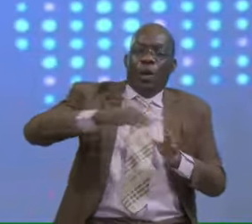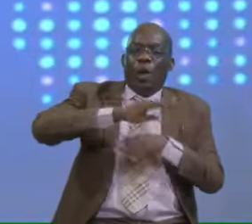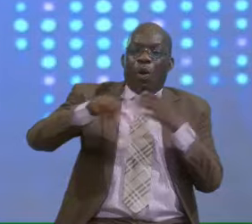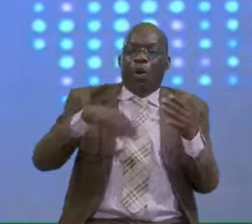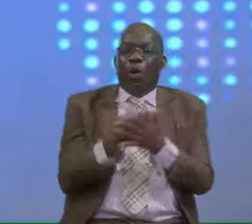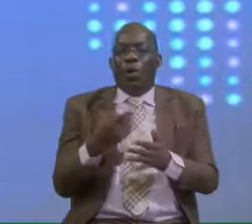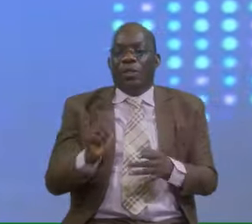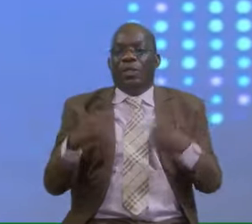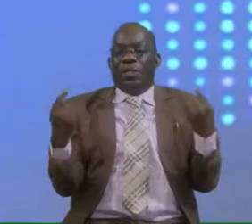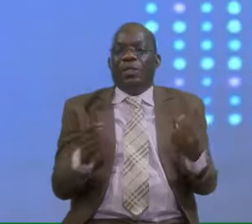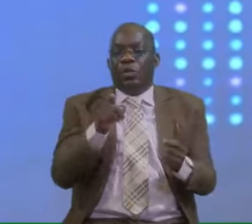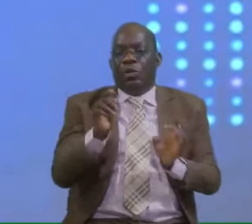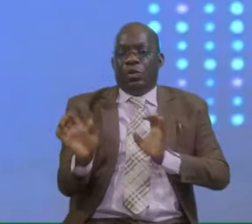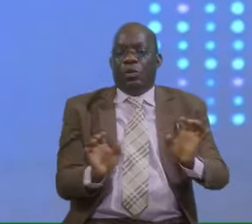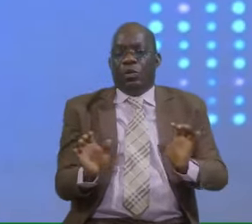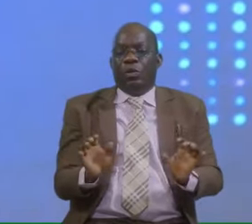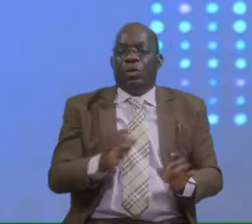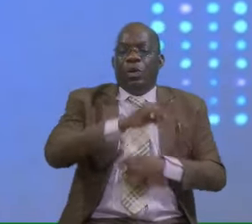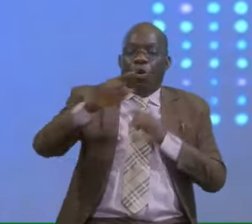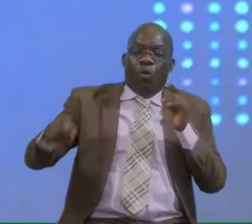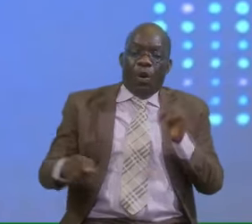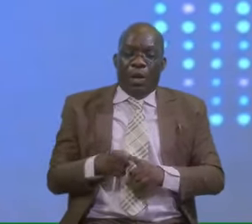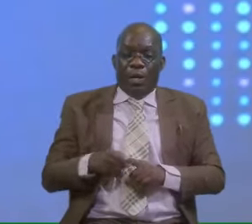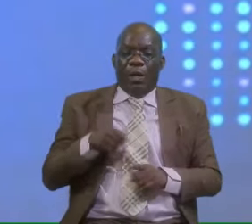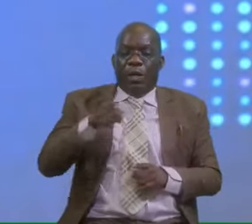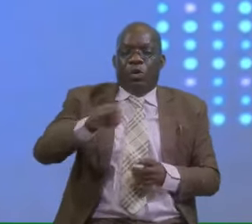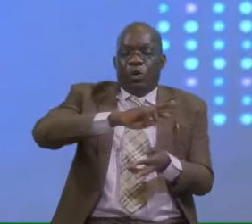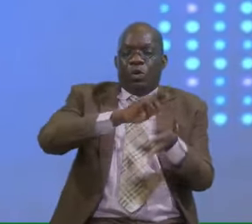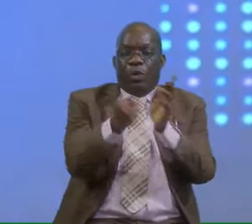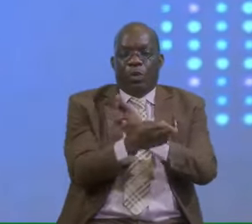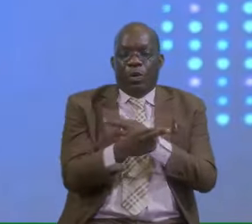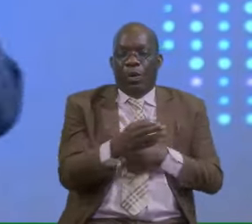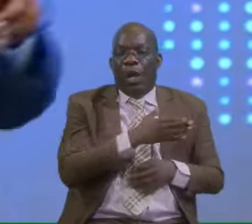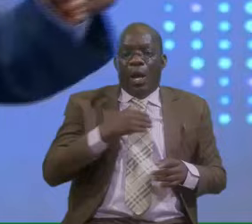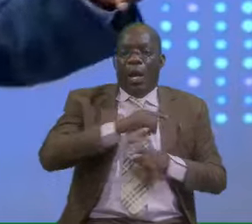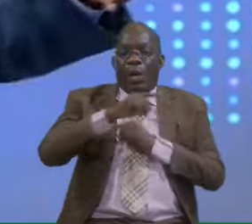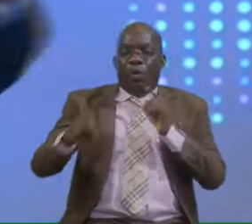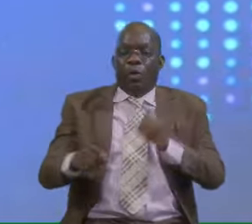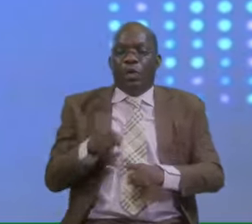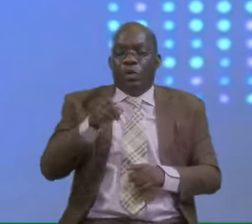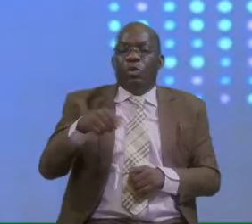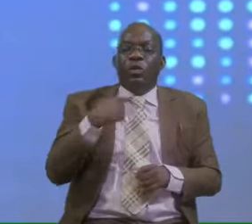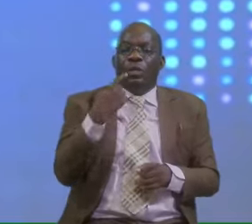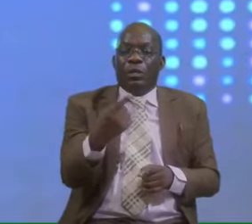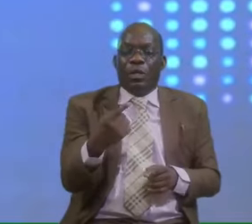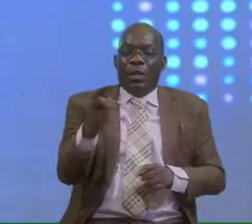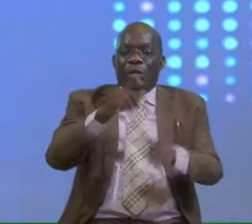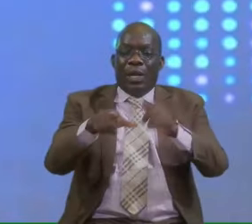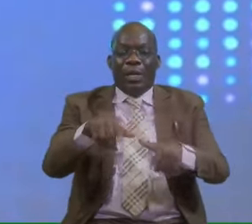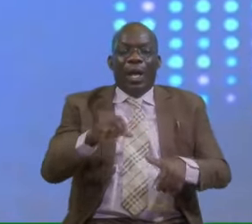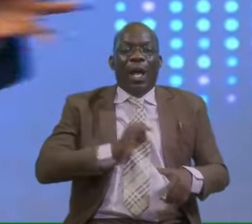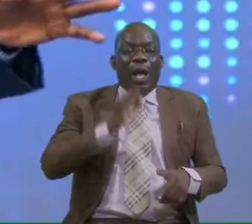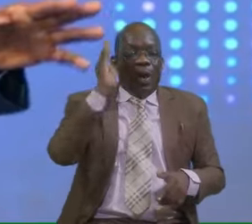ever committed. When you repent and when you say, I will not go that